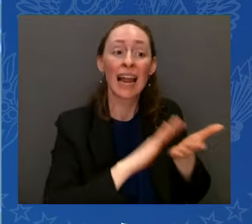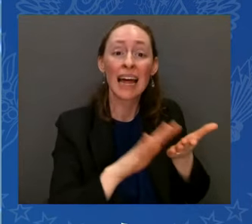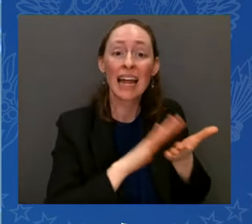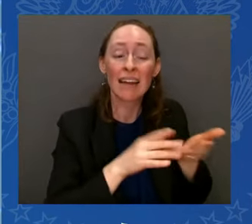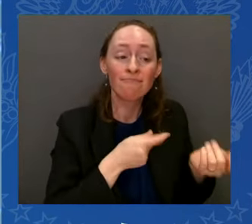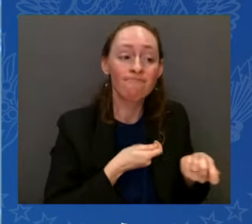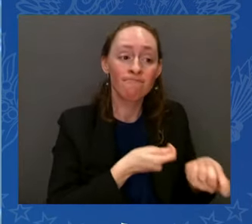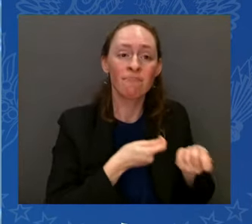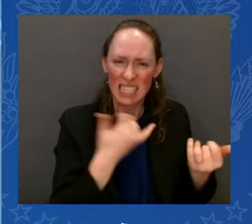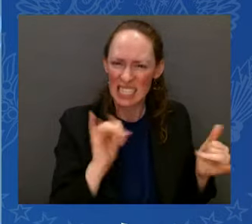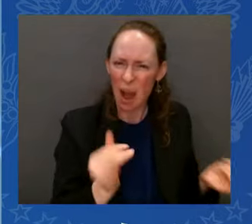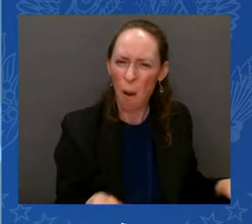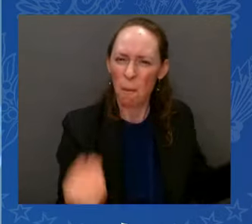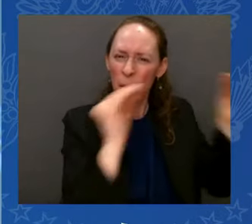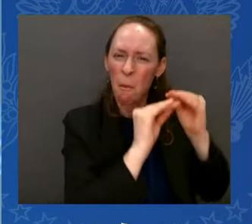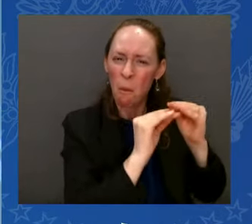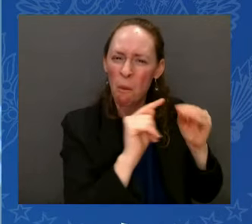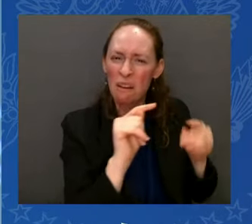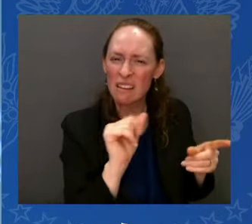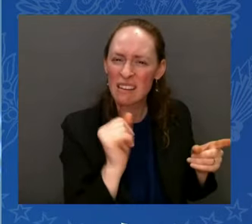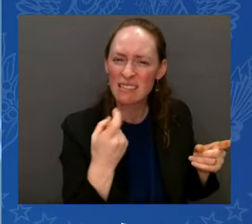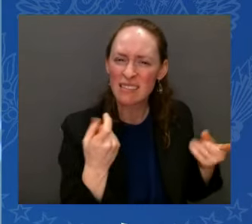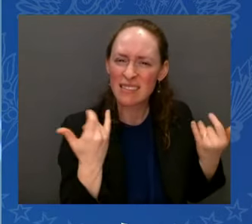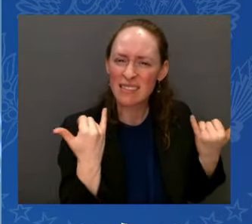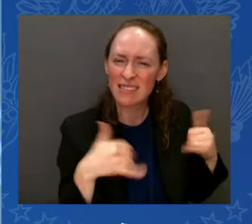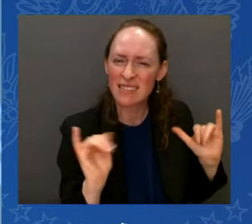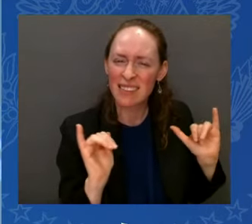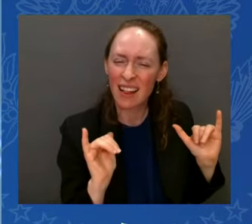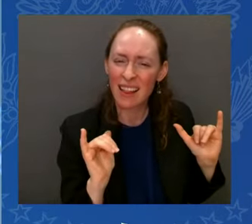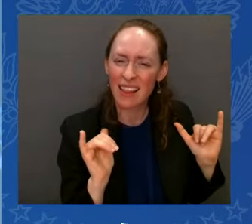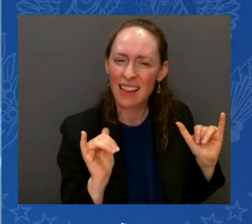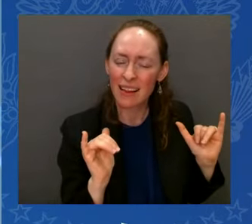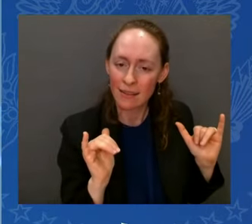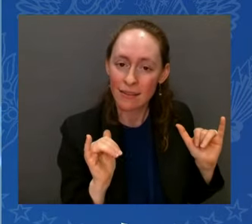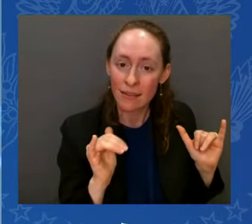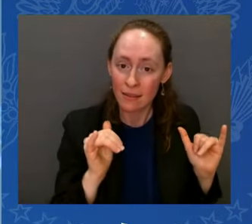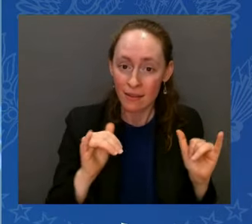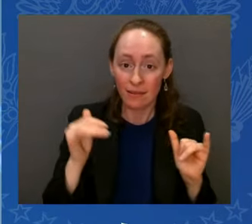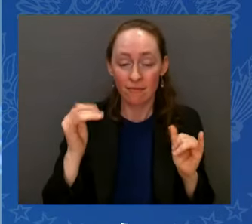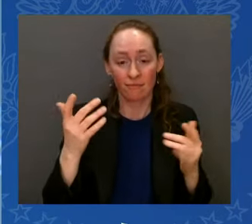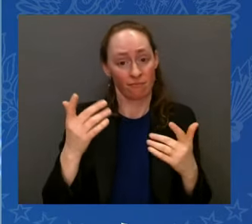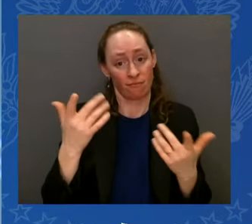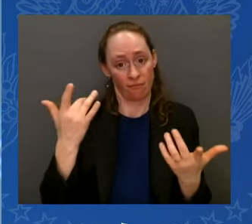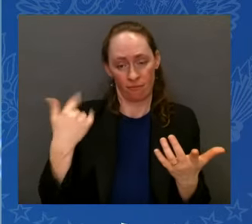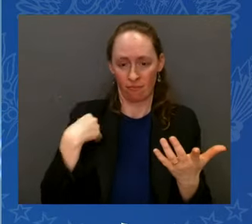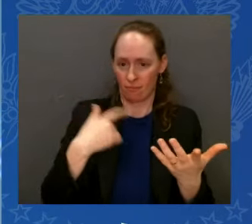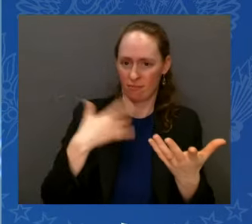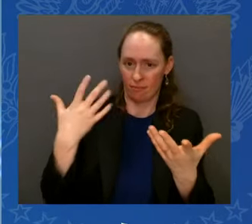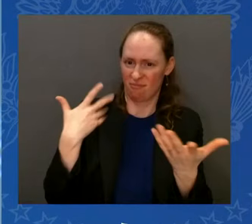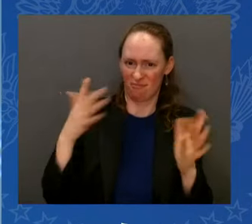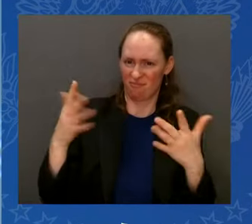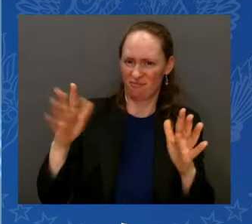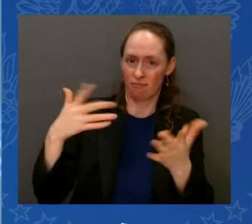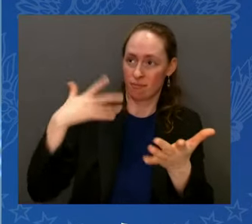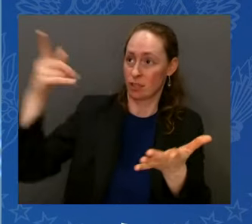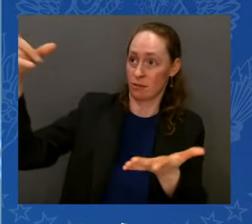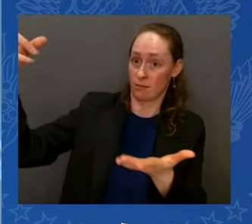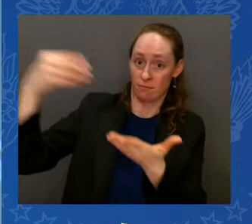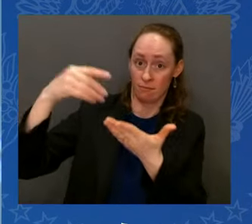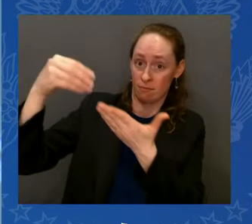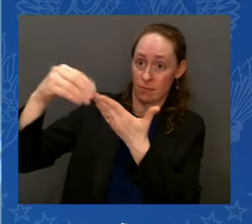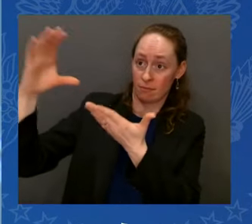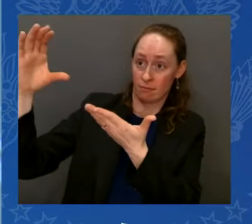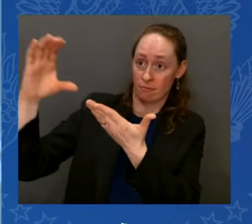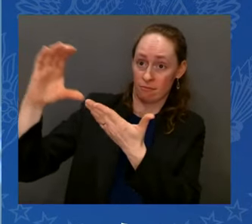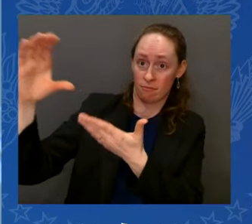It allowed us to pay for all this, 15%. And like I said, if you're a cop, you're paying 10%